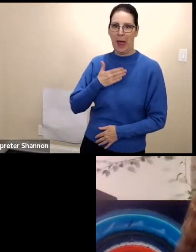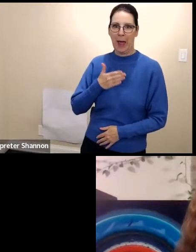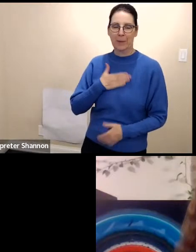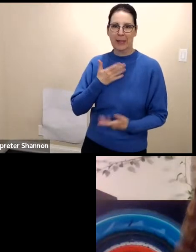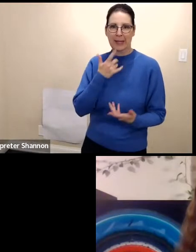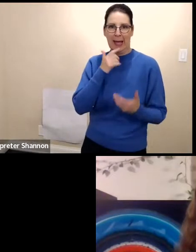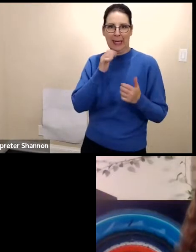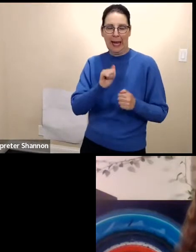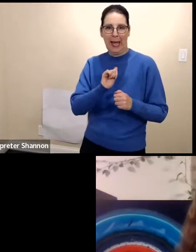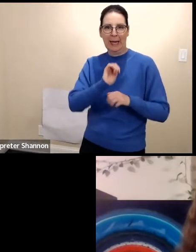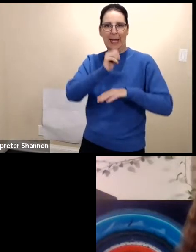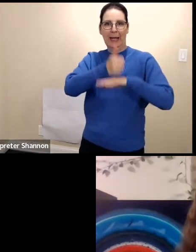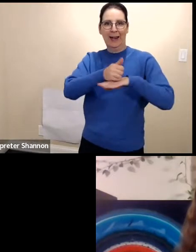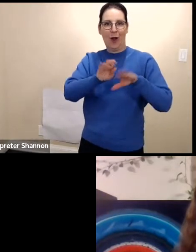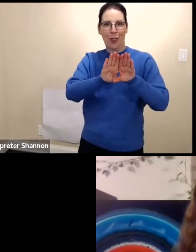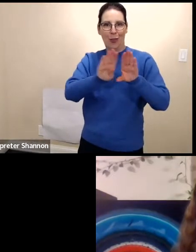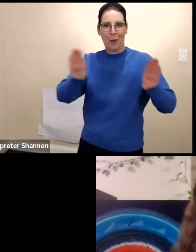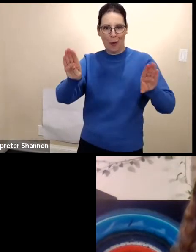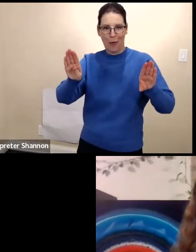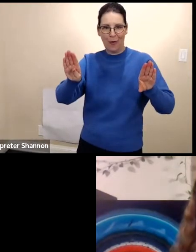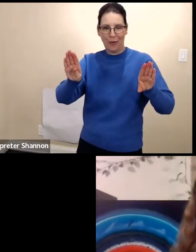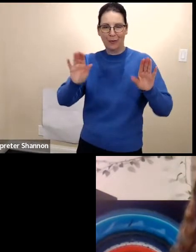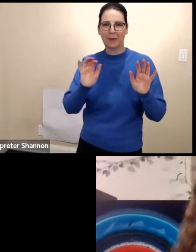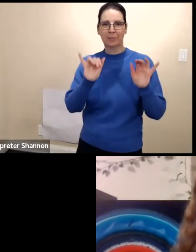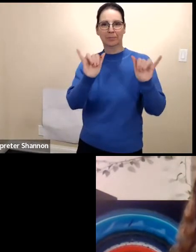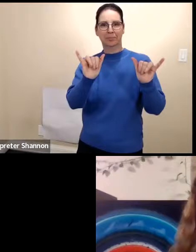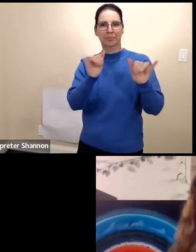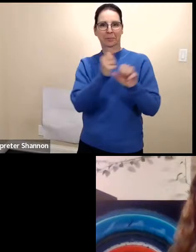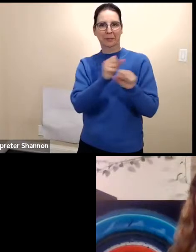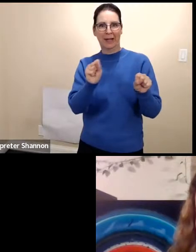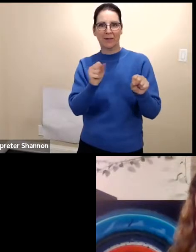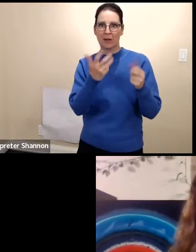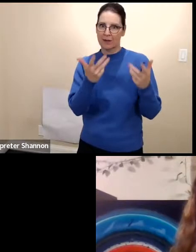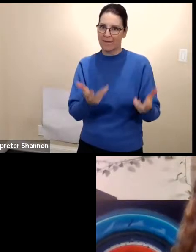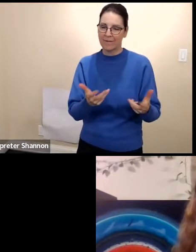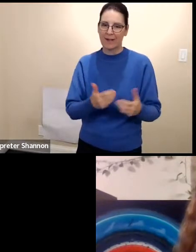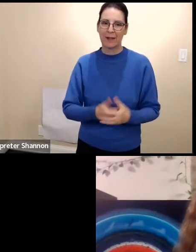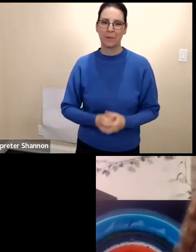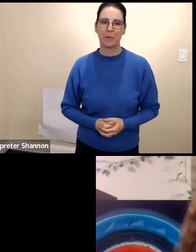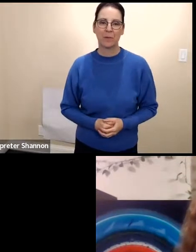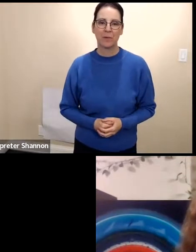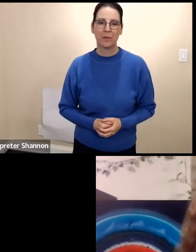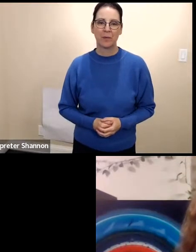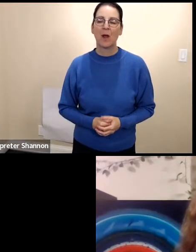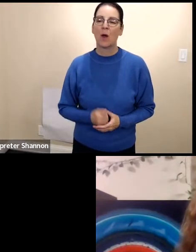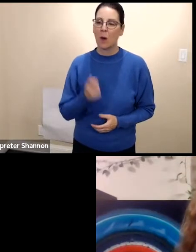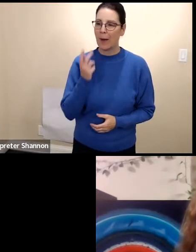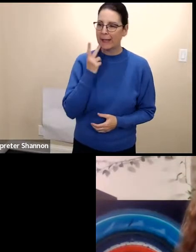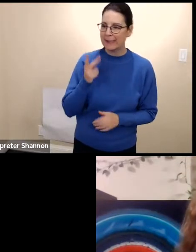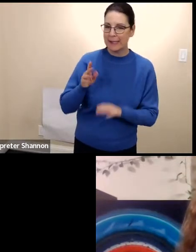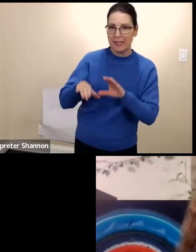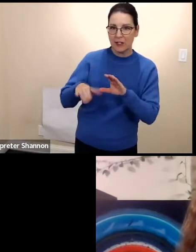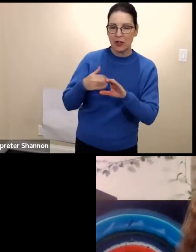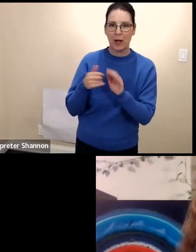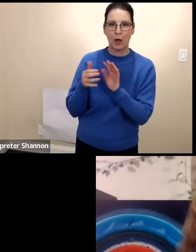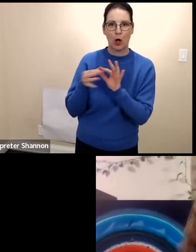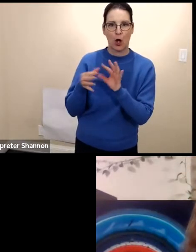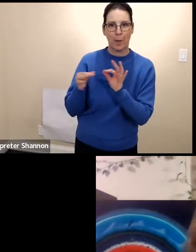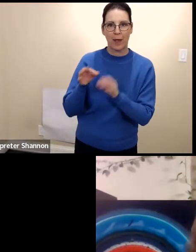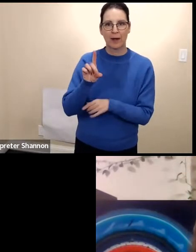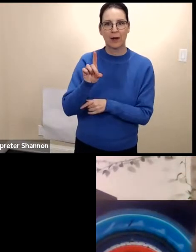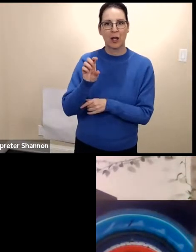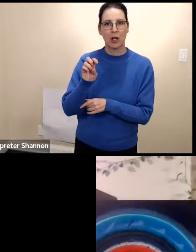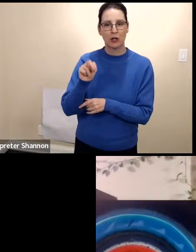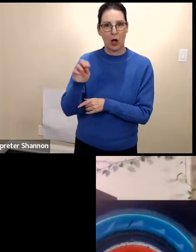possible um and a gradient style team um got a comment um from Donna G thank you